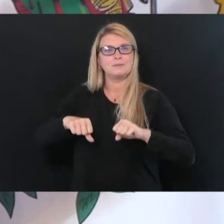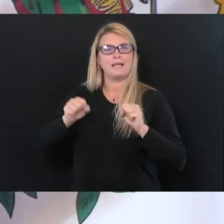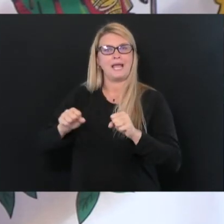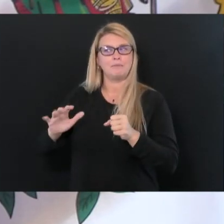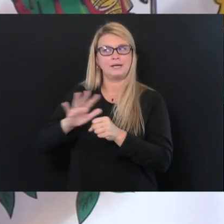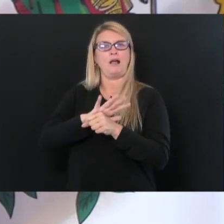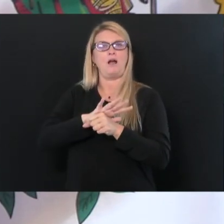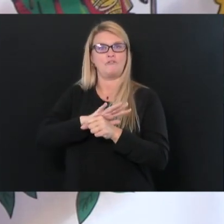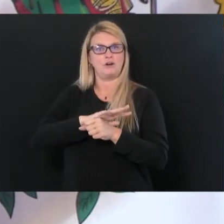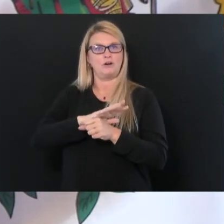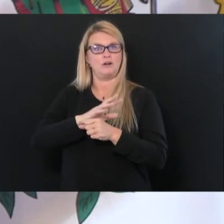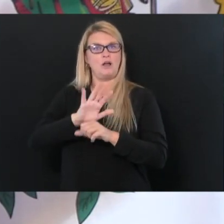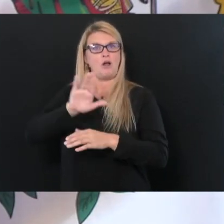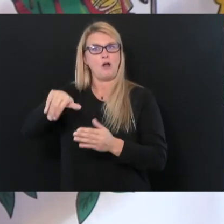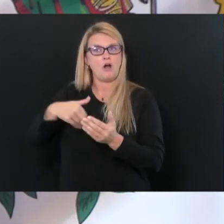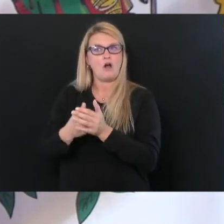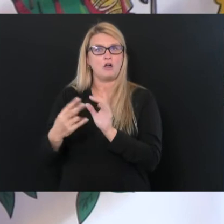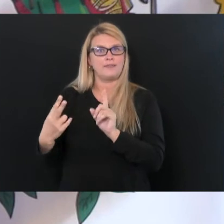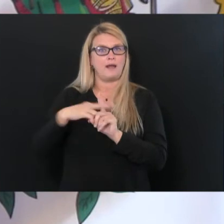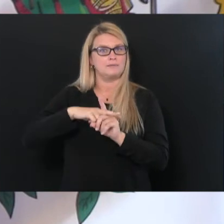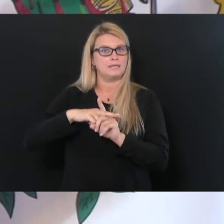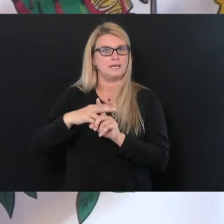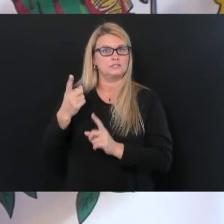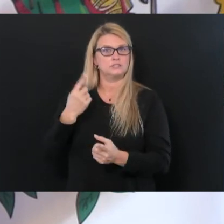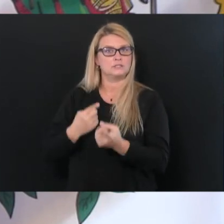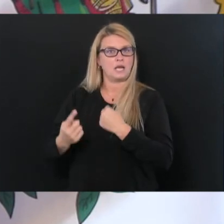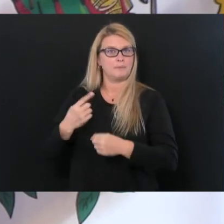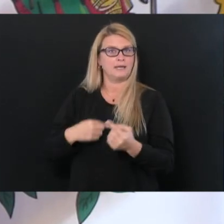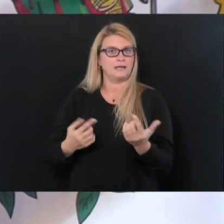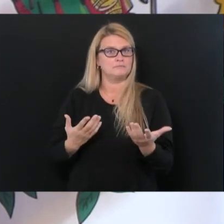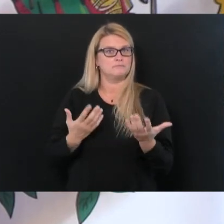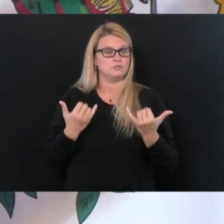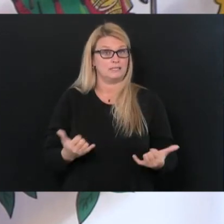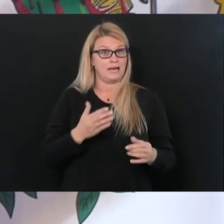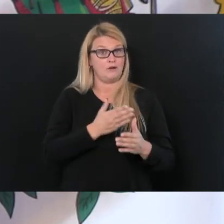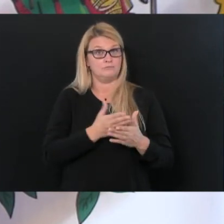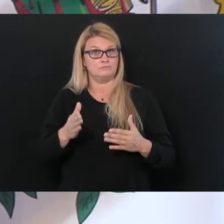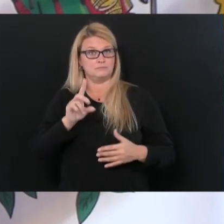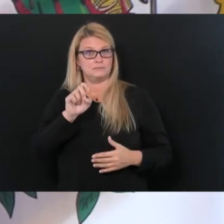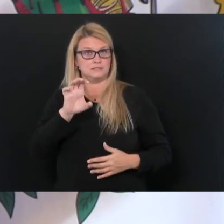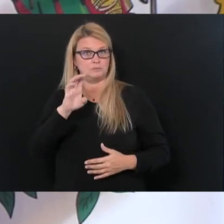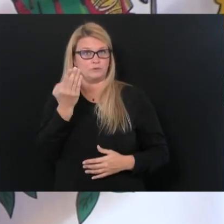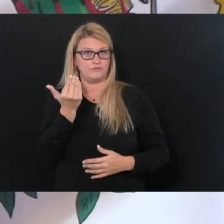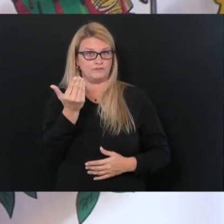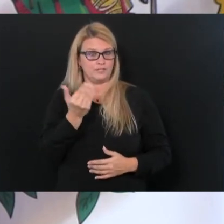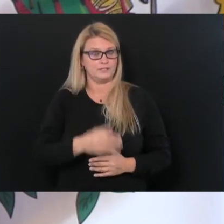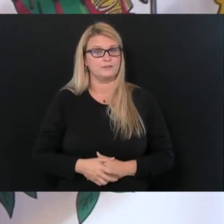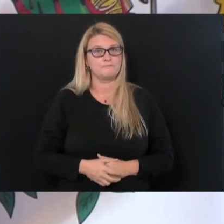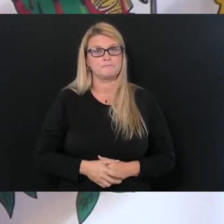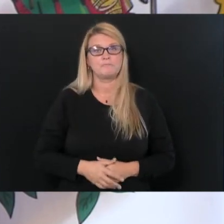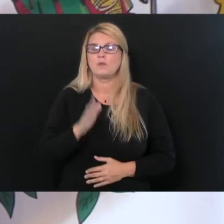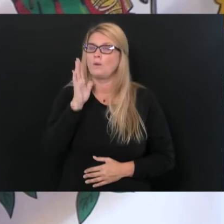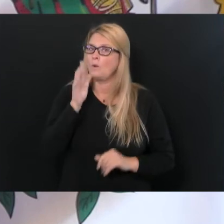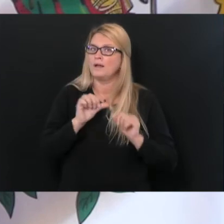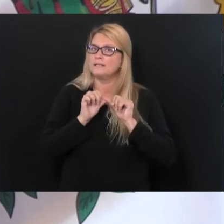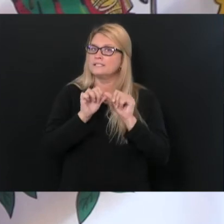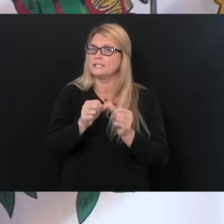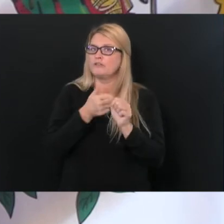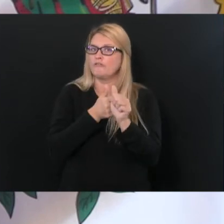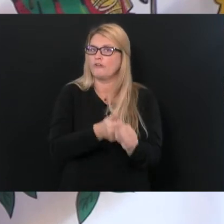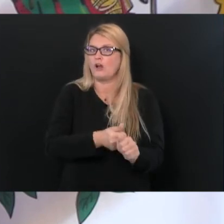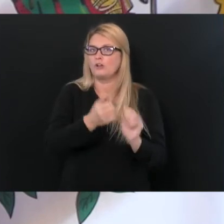what comes in between now and the 15th of December. But we'll continue to follow all the guidelines to make sure